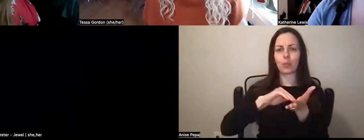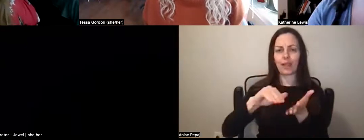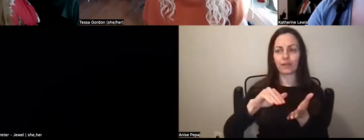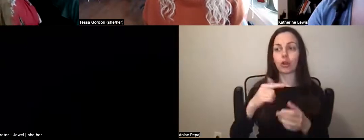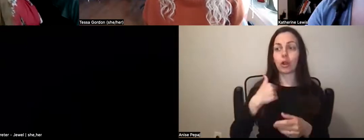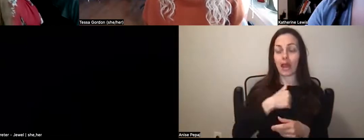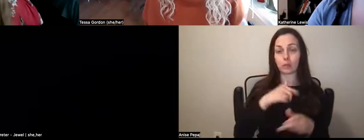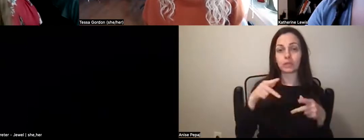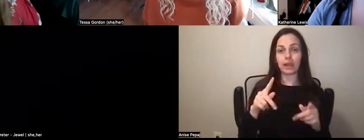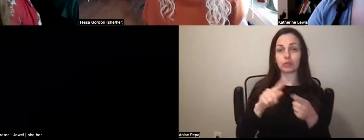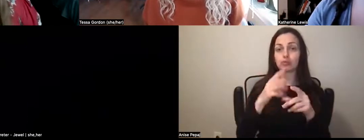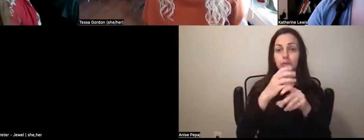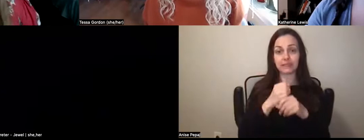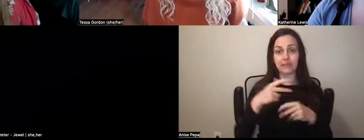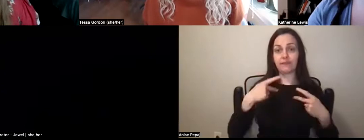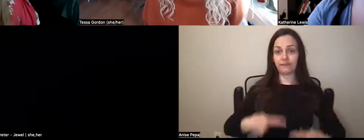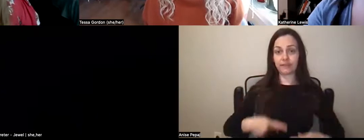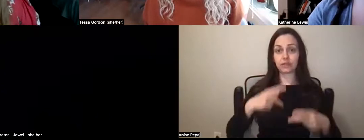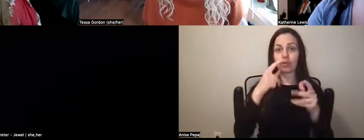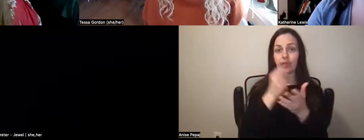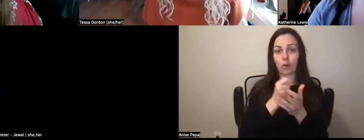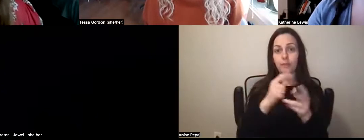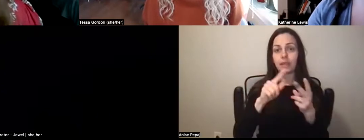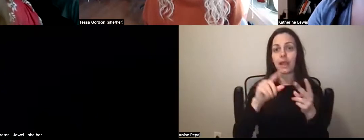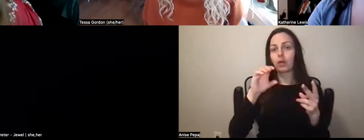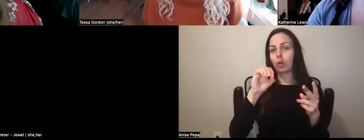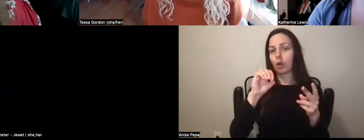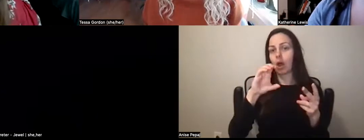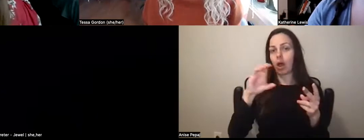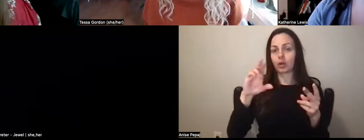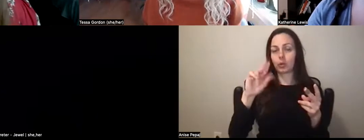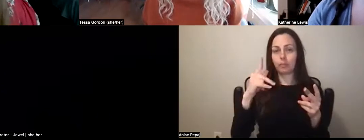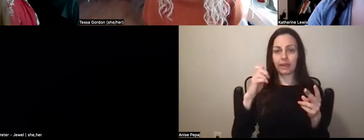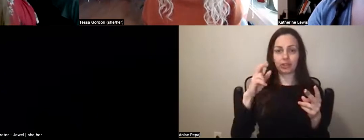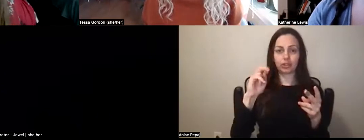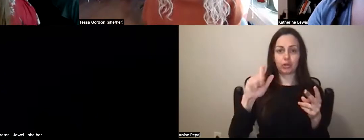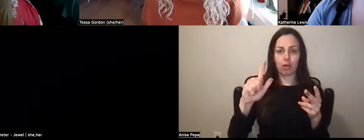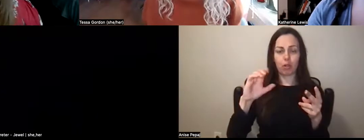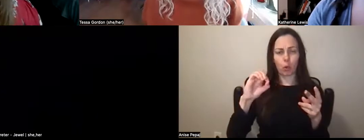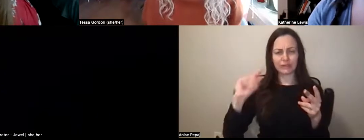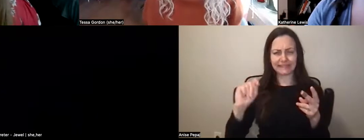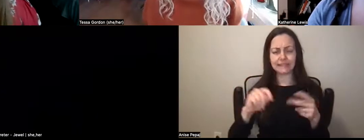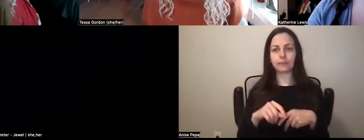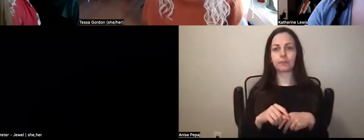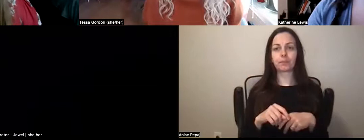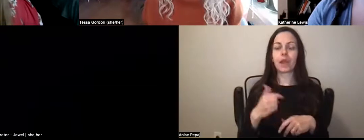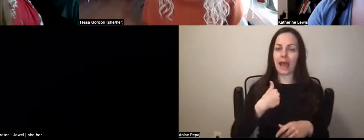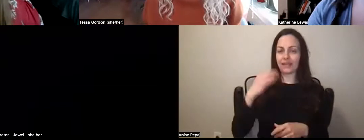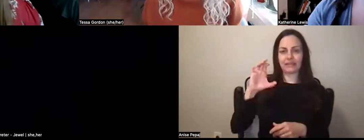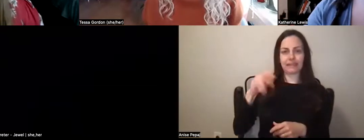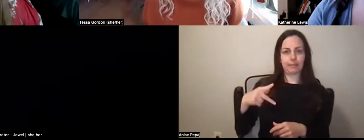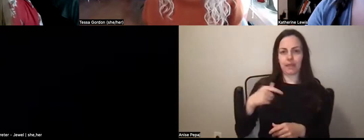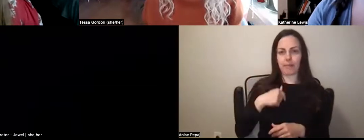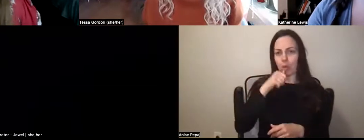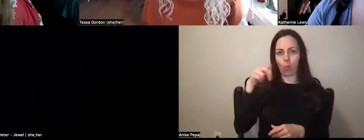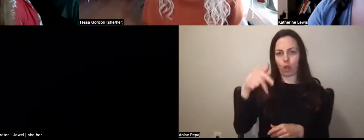physical therapy and occupational therapy in my home. And again, I have cerebral palsy. You're not seeing me walk, but